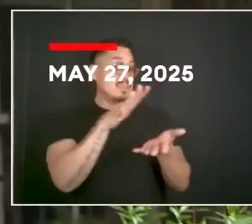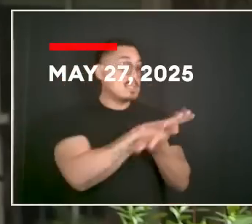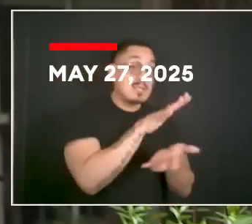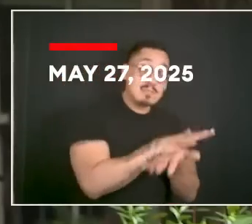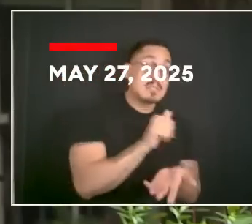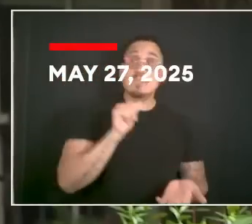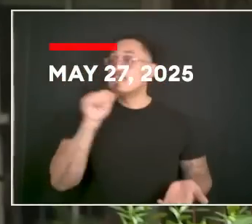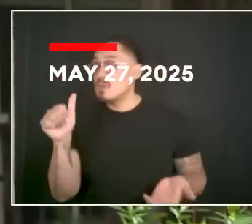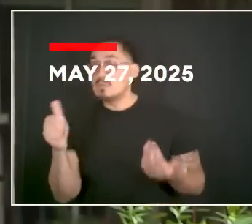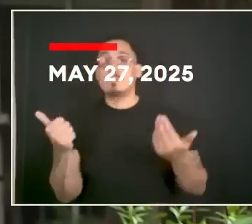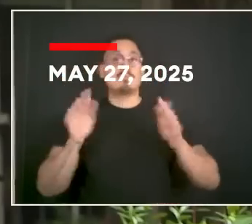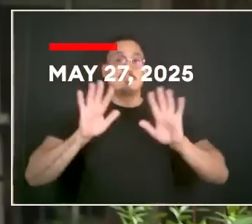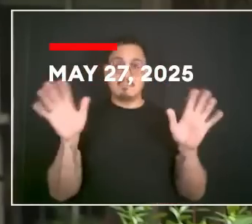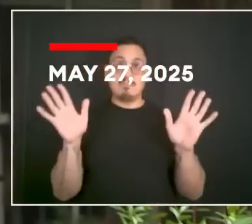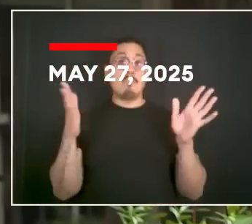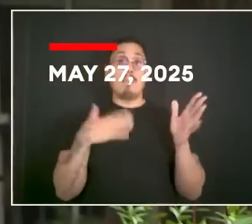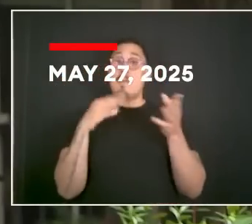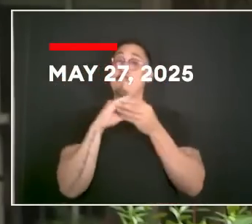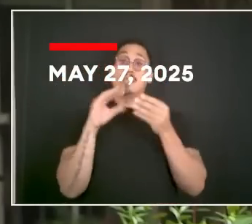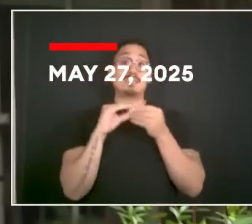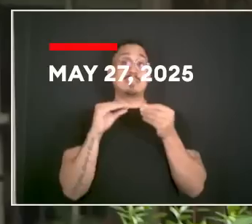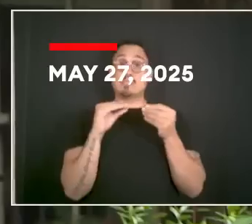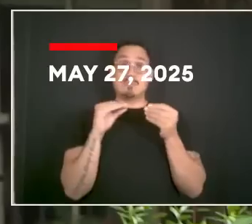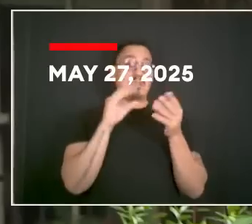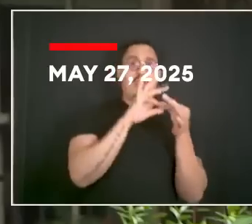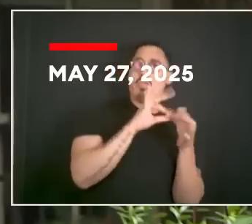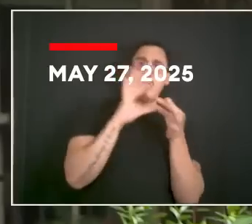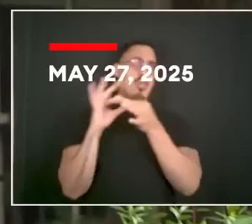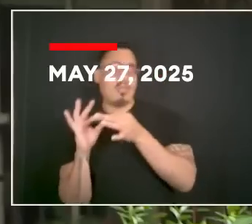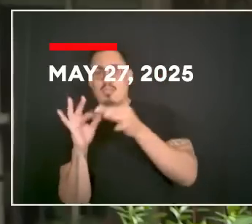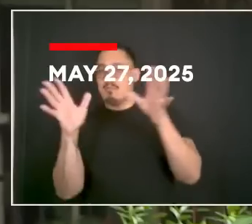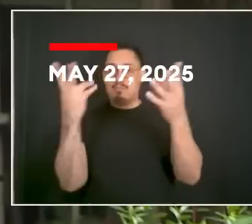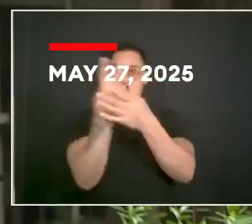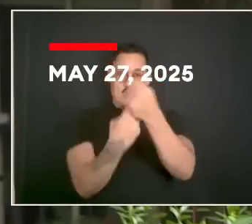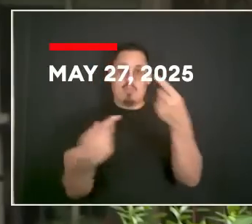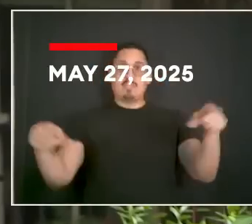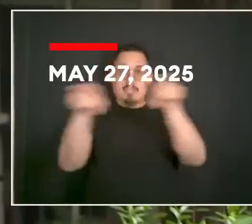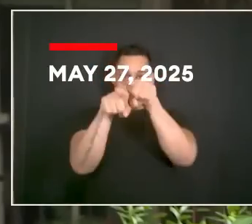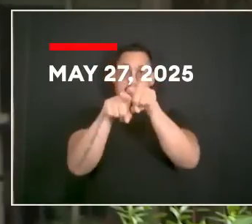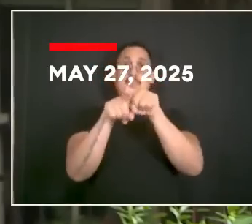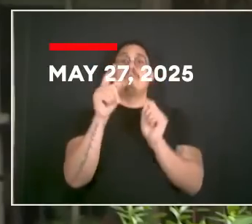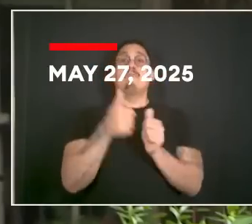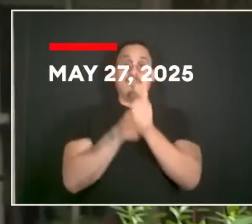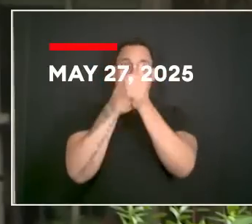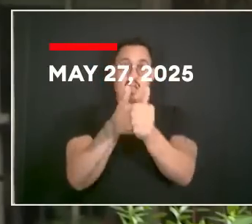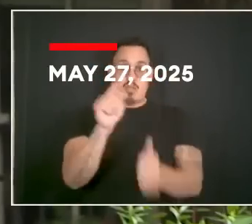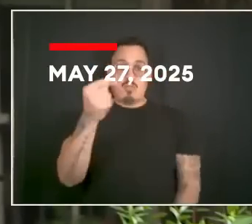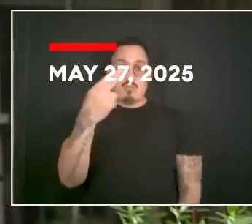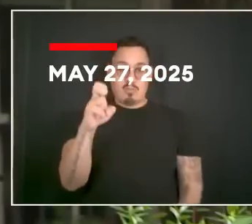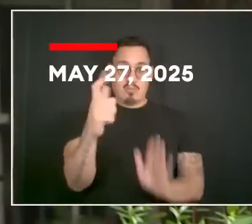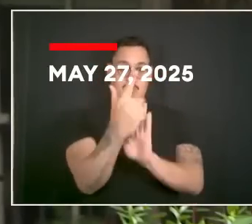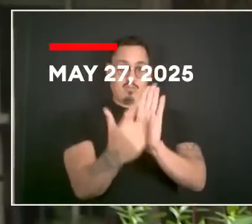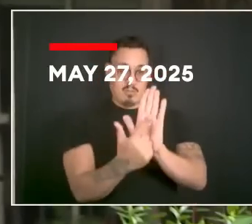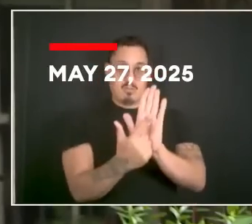different message. My message is the same. Follow the law. If the law was that you had to show up to court, follow the law. If the law is that you can't carry